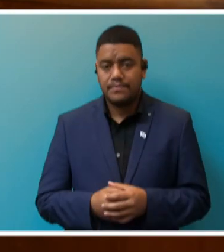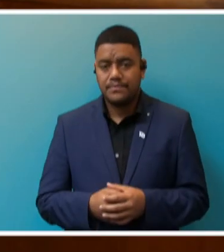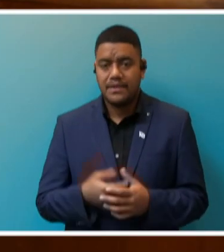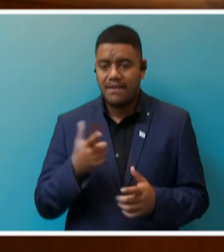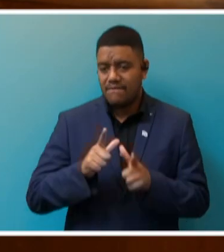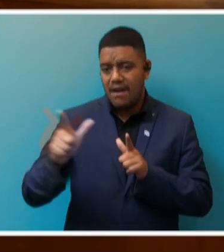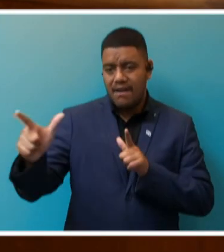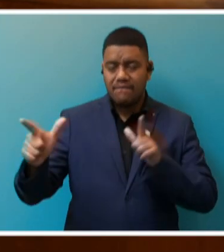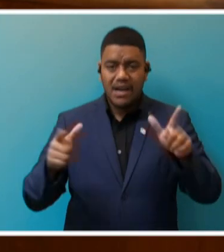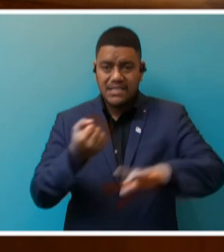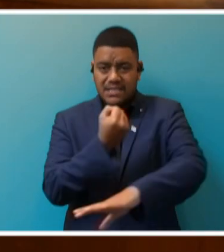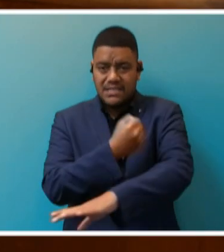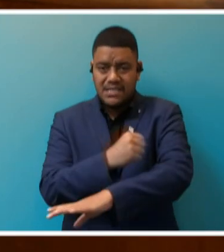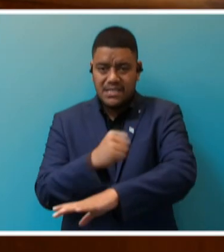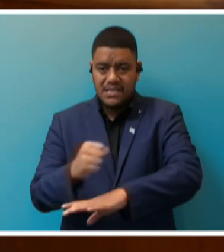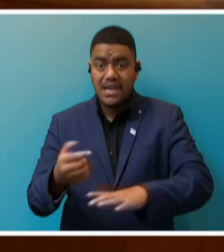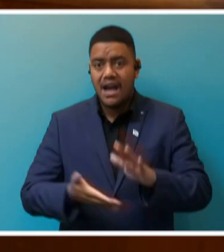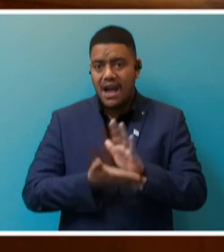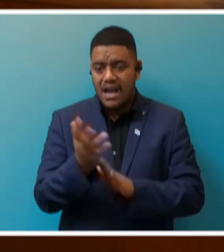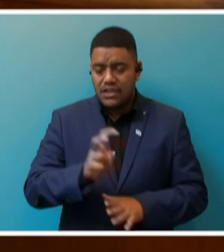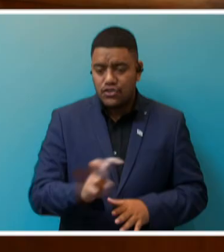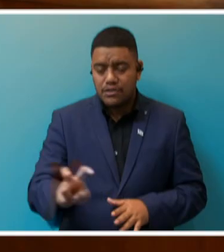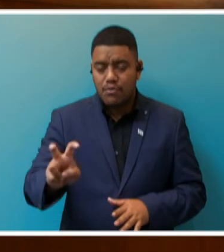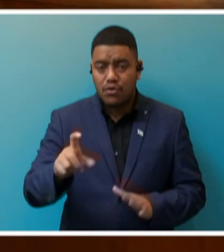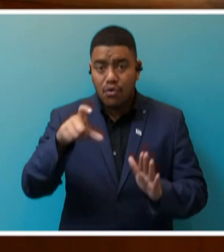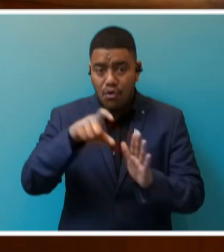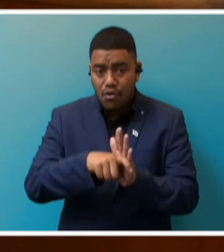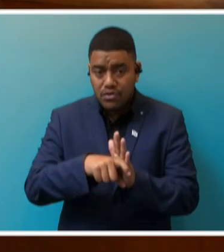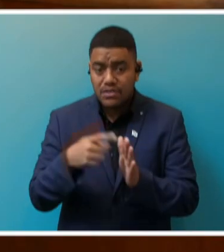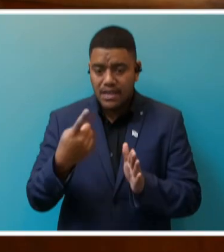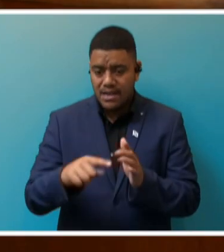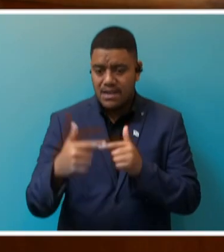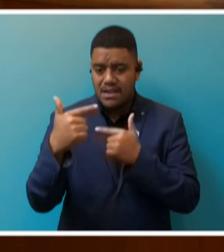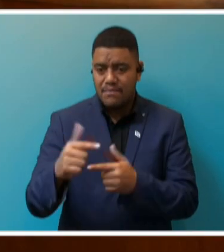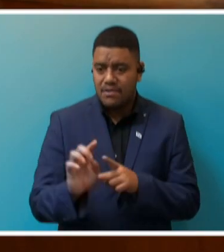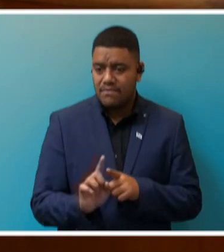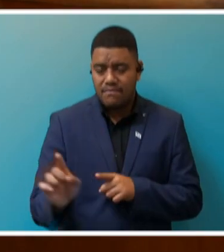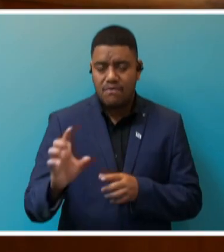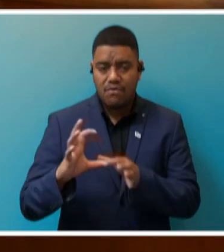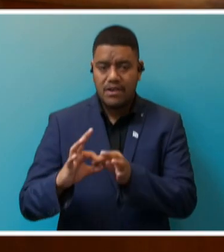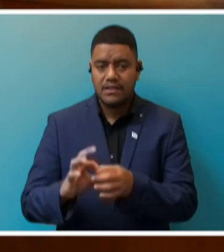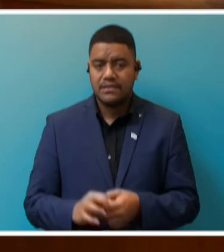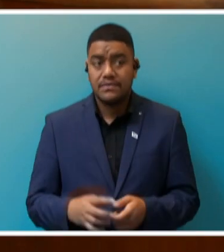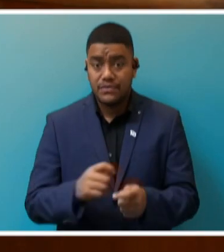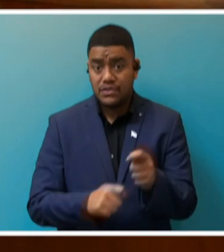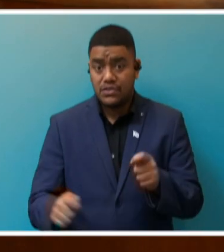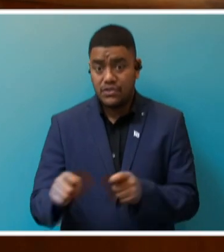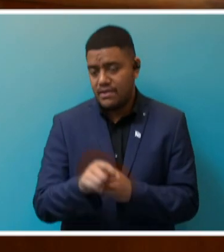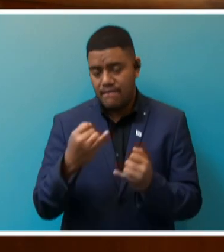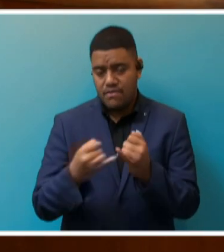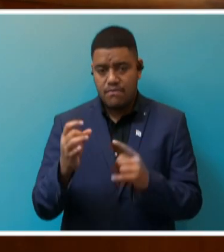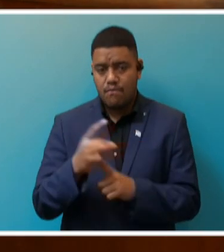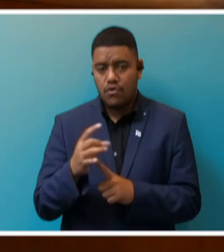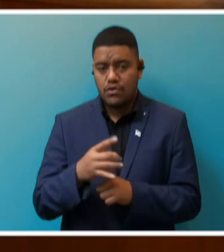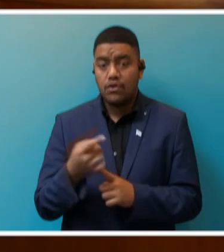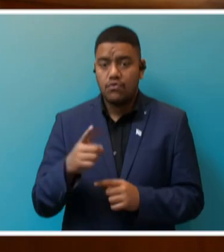distances, high transport costs, and limited connectivity. Trade is central to